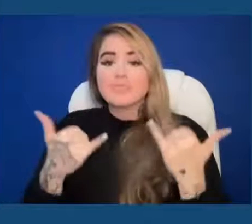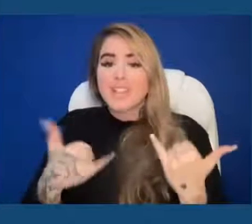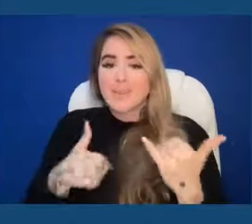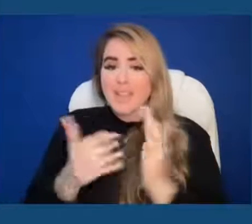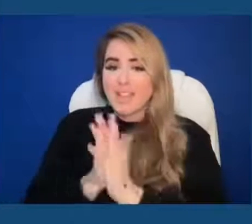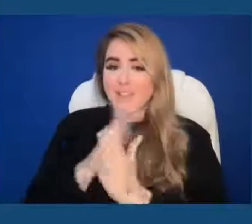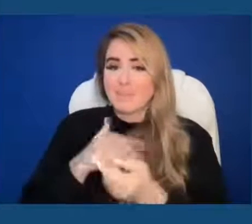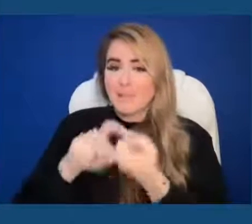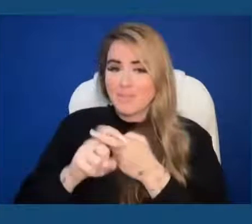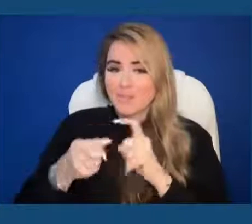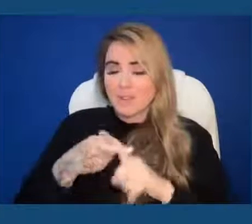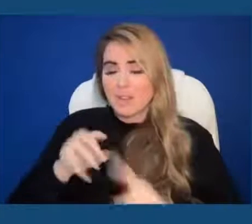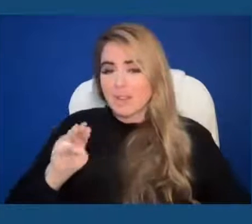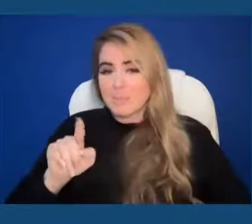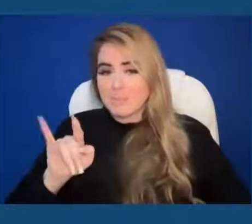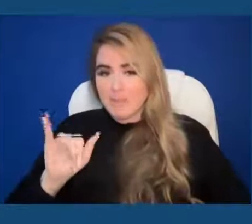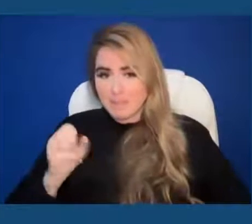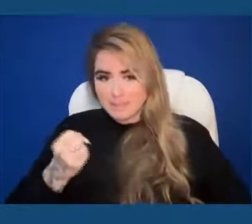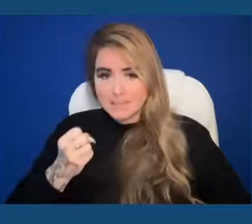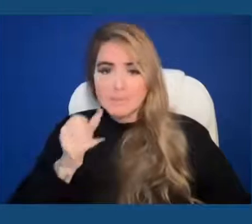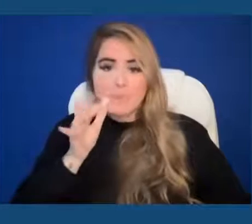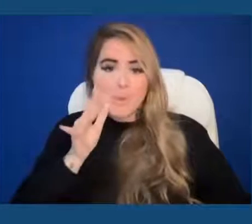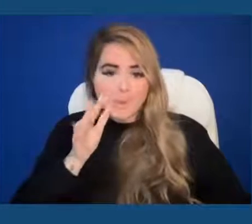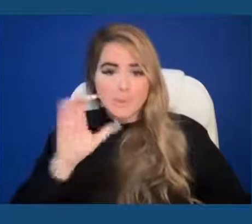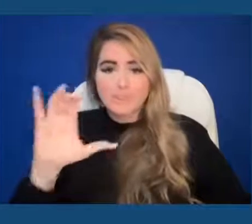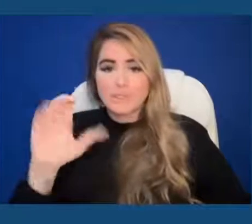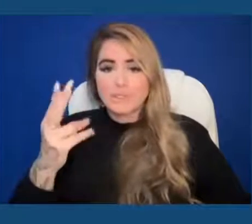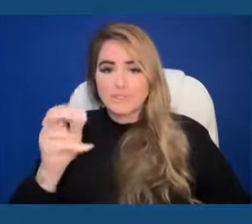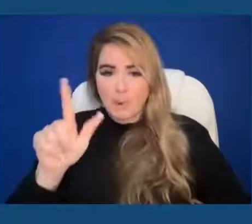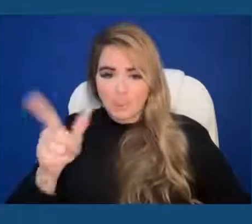Melanie's mom, Cheryl, to come up and say a few words.